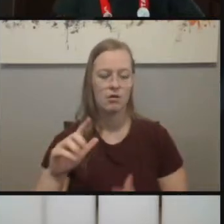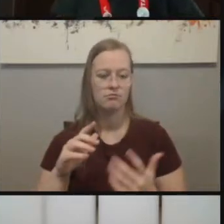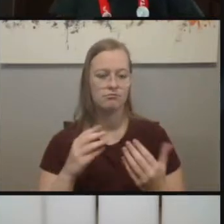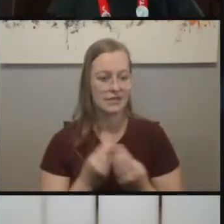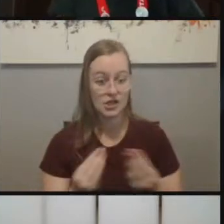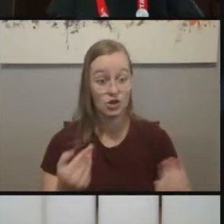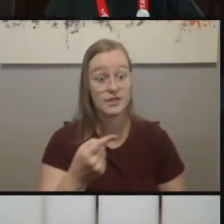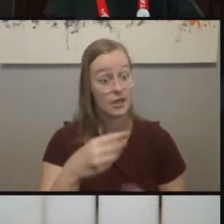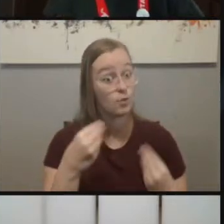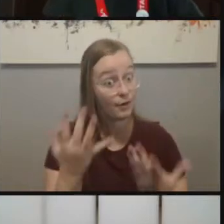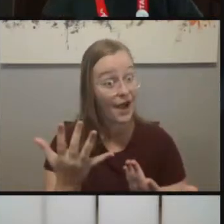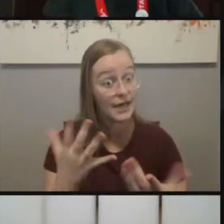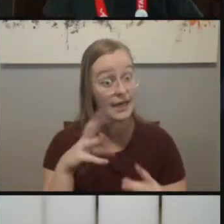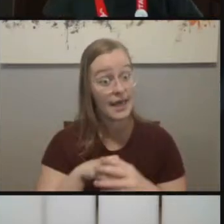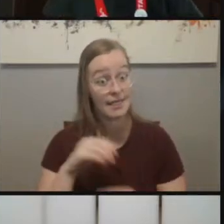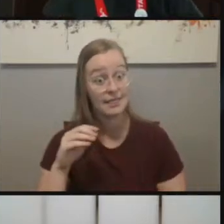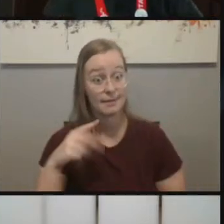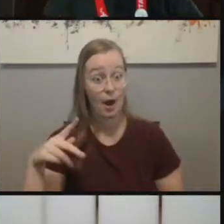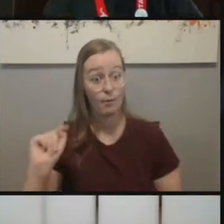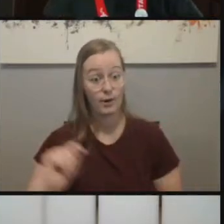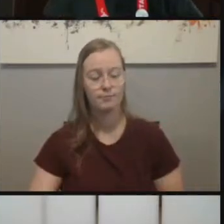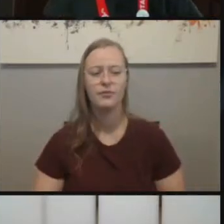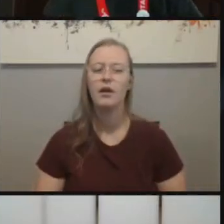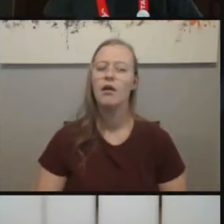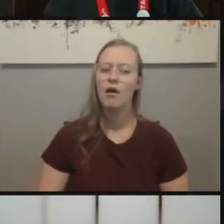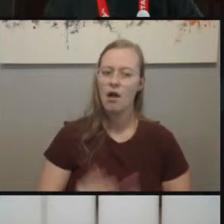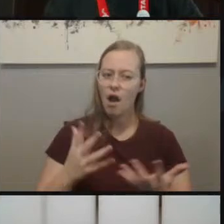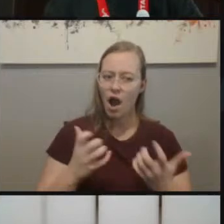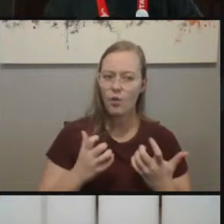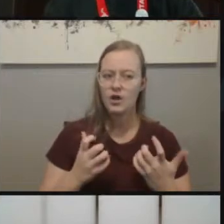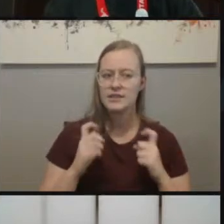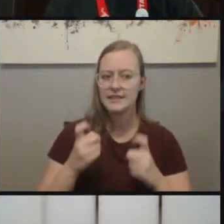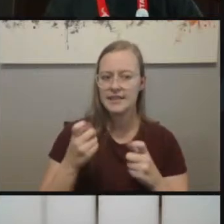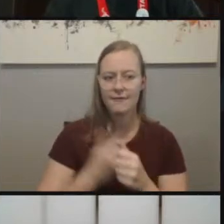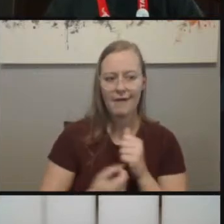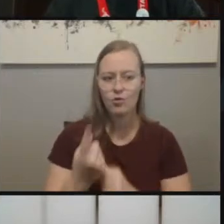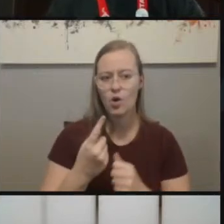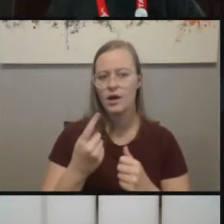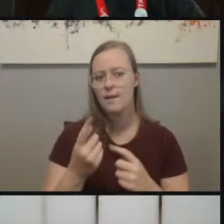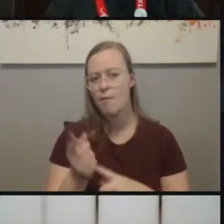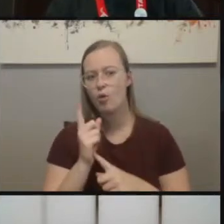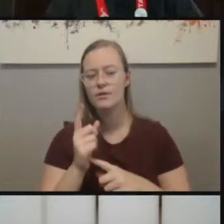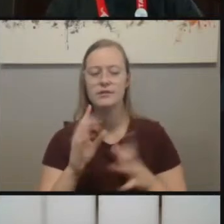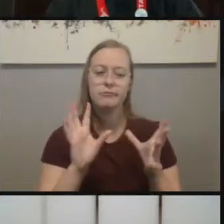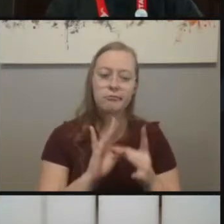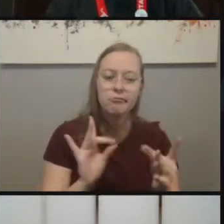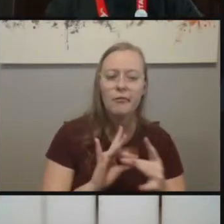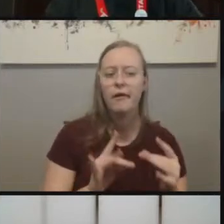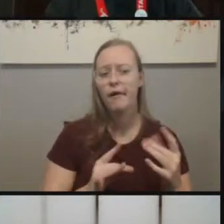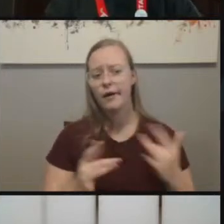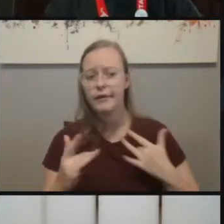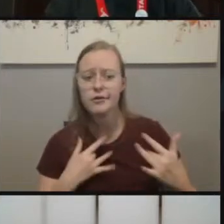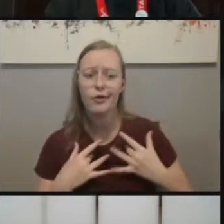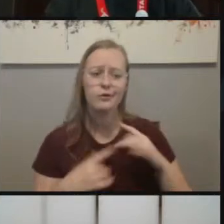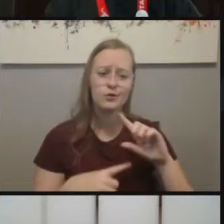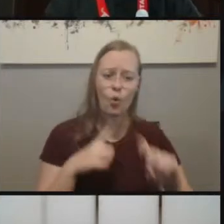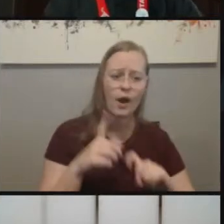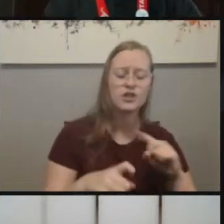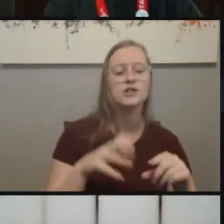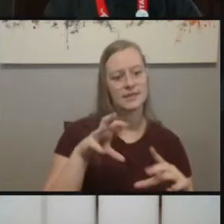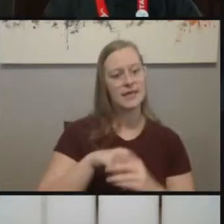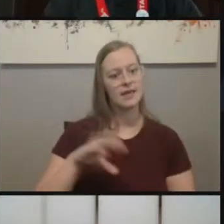presentation. I want to give everyone just a few more minutes to put any questions or comments they might have in the chat. And while they're doing